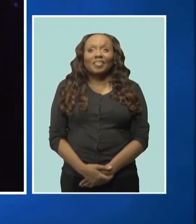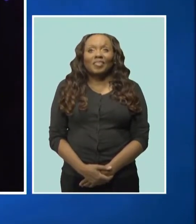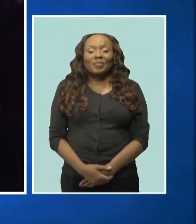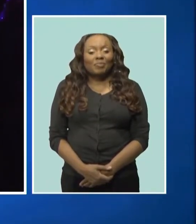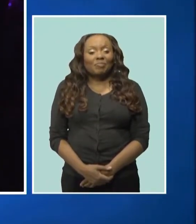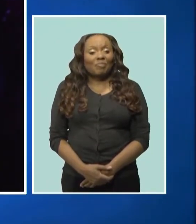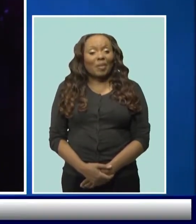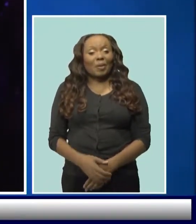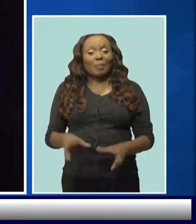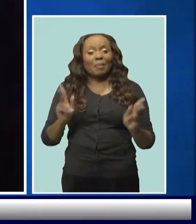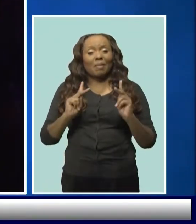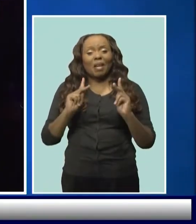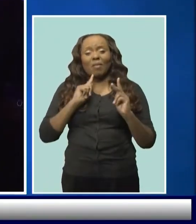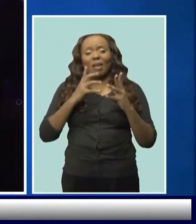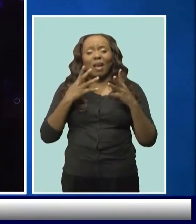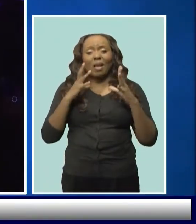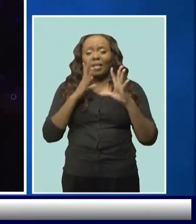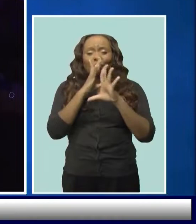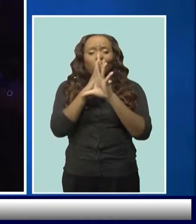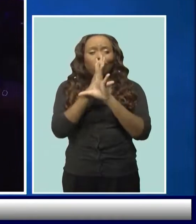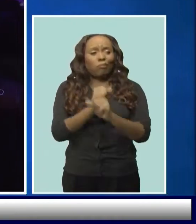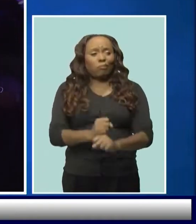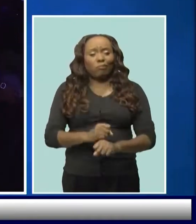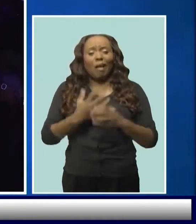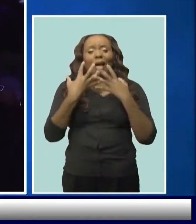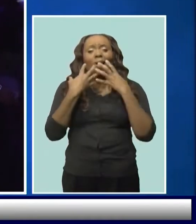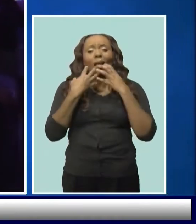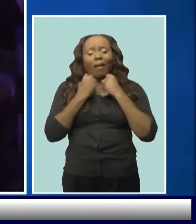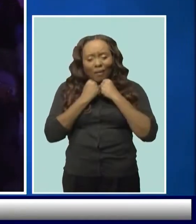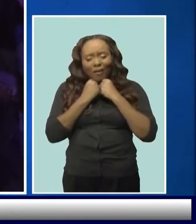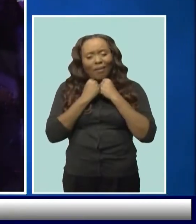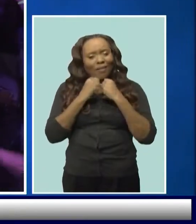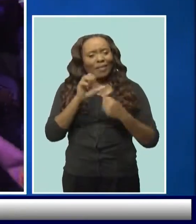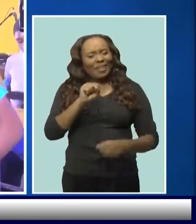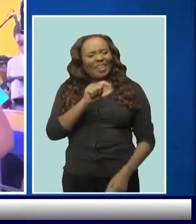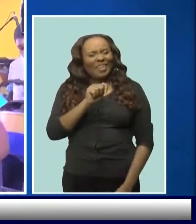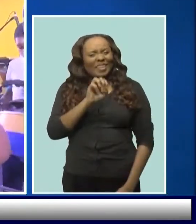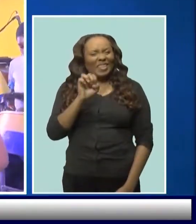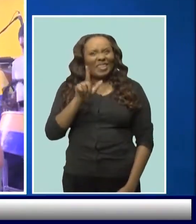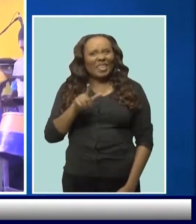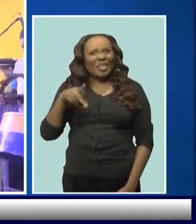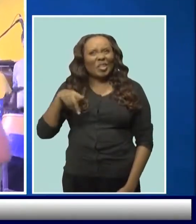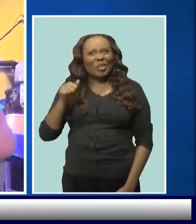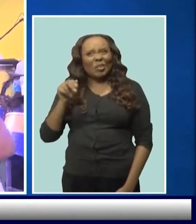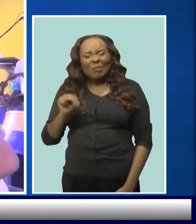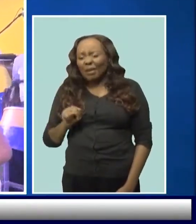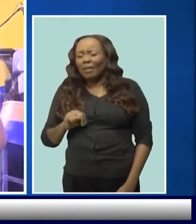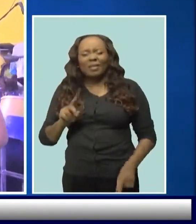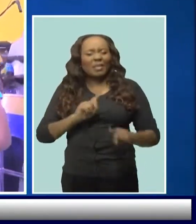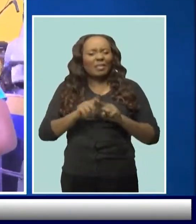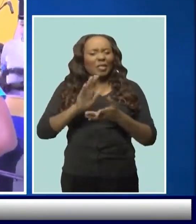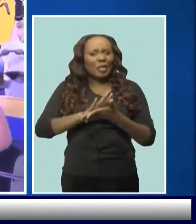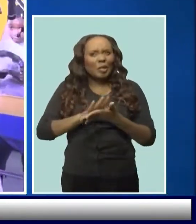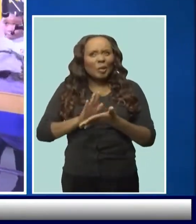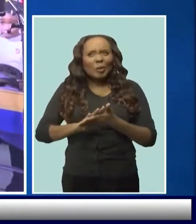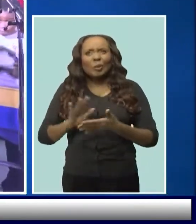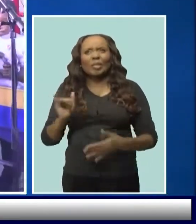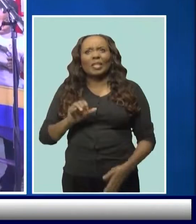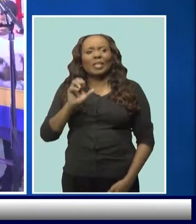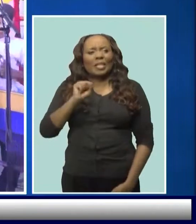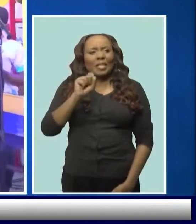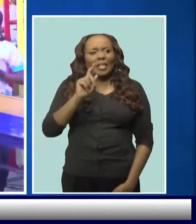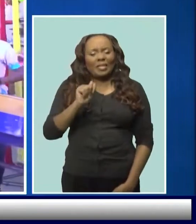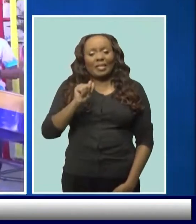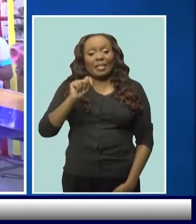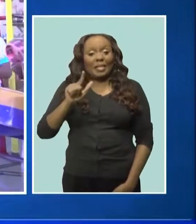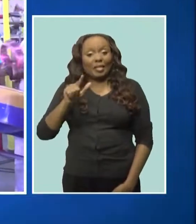Supporters of PAN were serenaded by steel orchestras from several secondary schools, including St. Leonard's Boys,